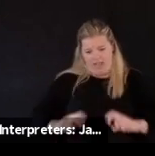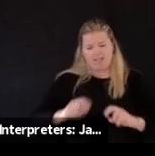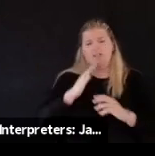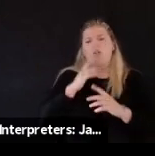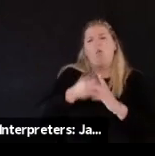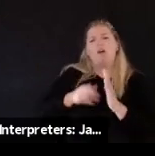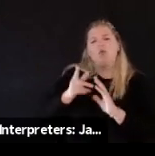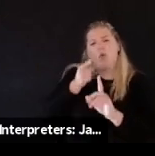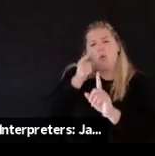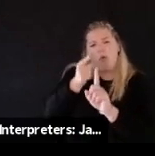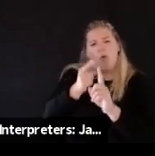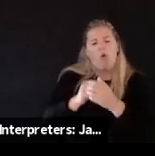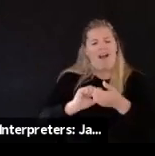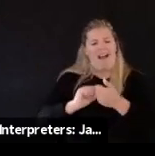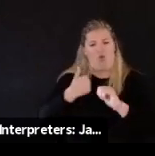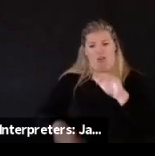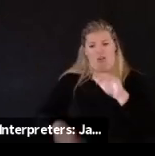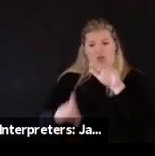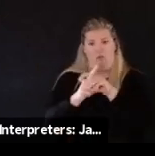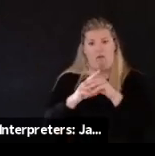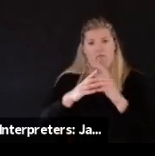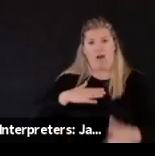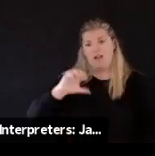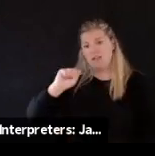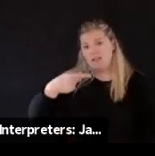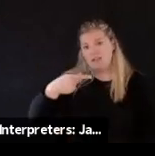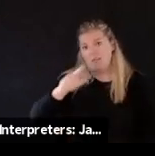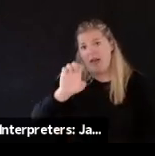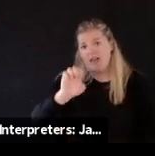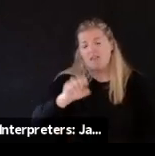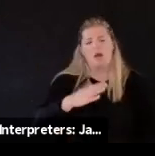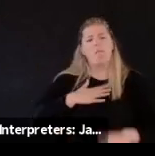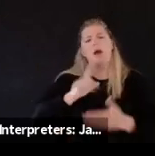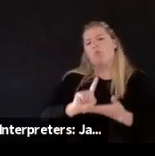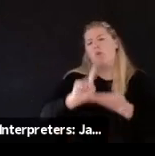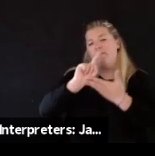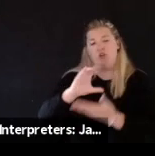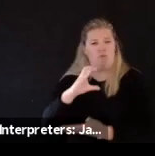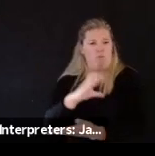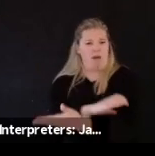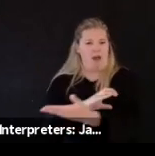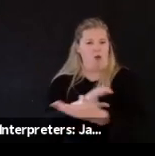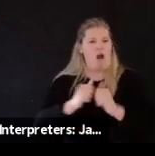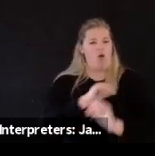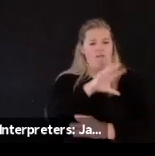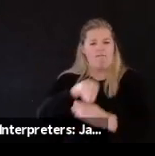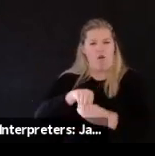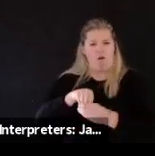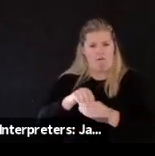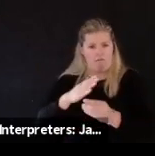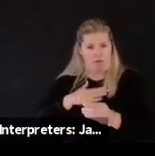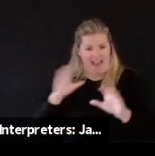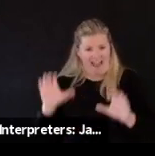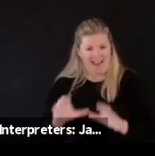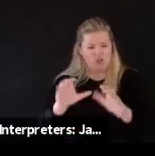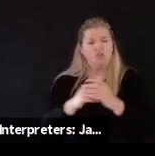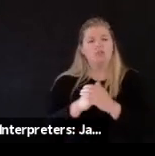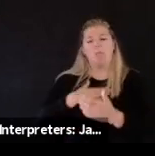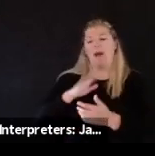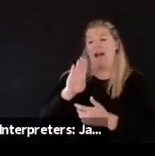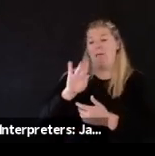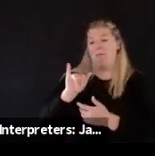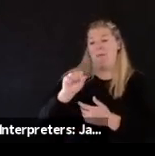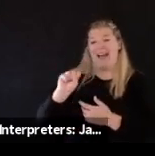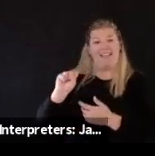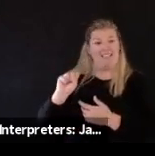in this space? How can I consider my privilege and my power? How do I consider the bias that I have and that I